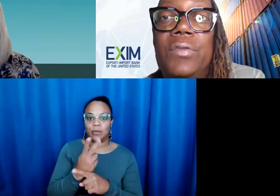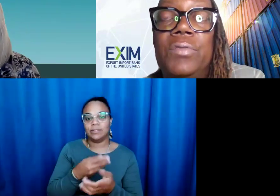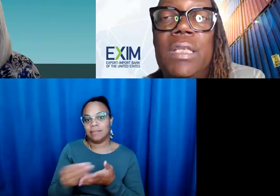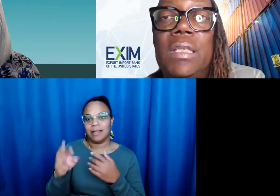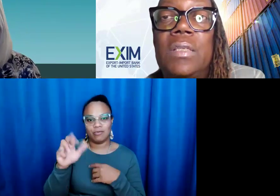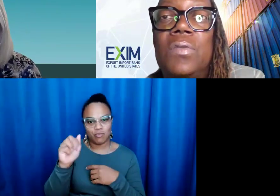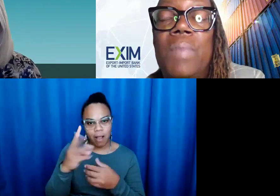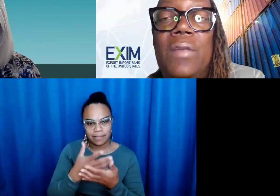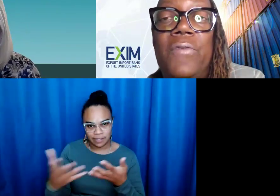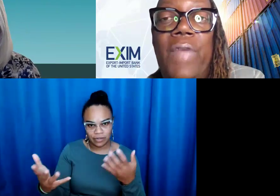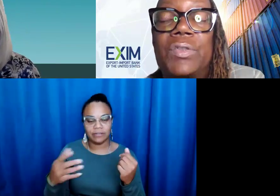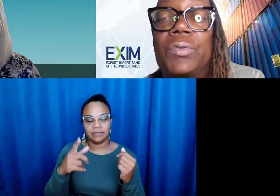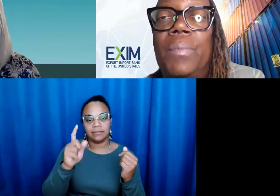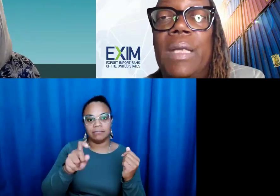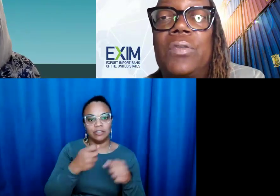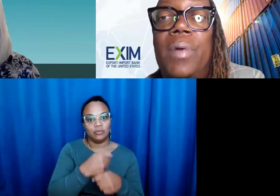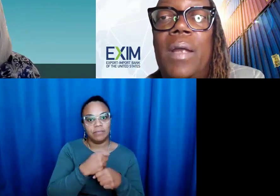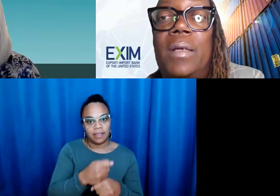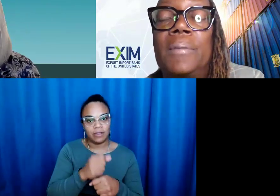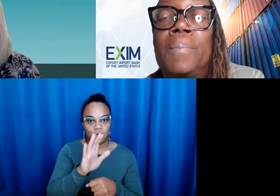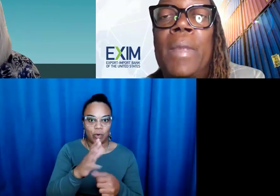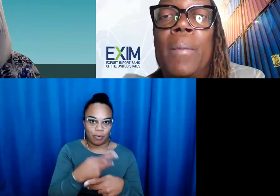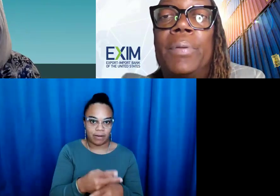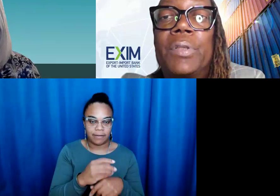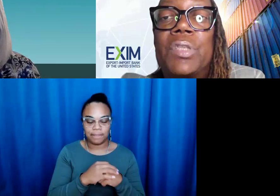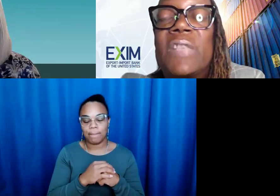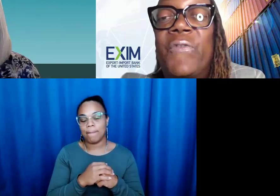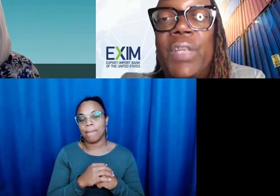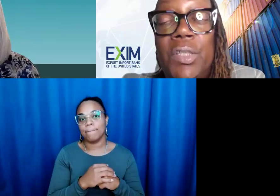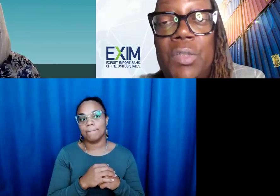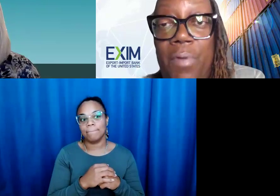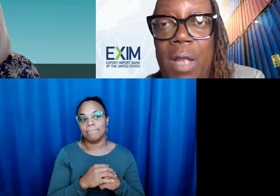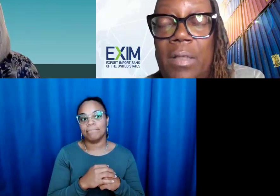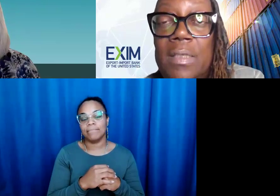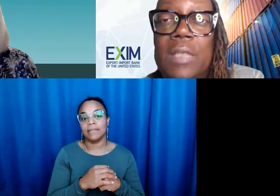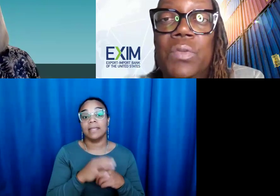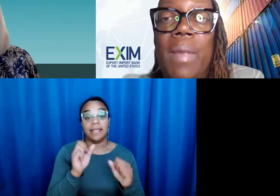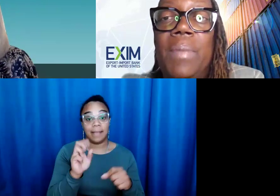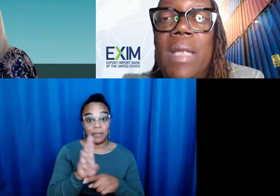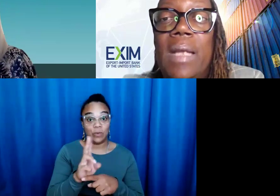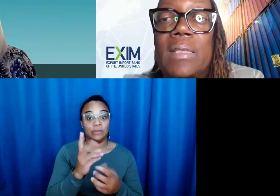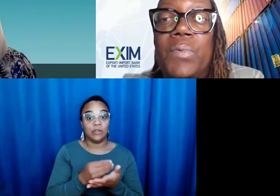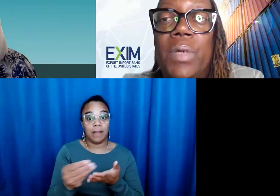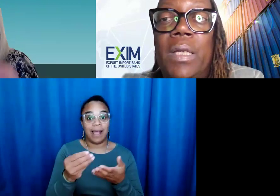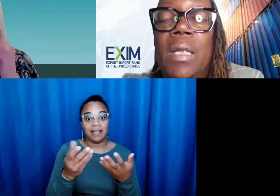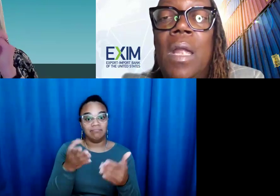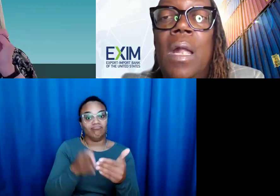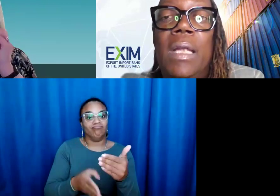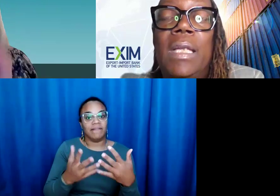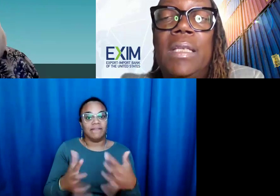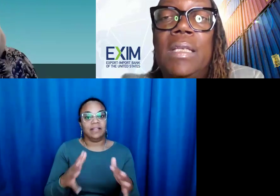that you need to manufacture or make your product, purchase finished products that you may be